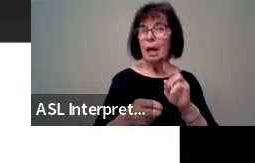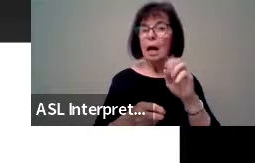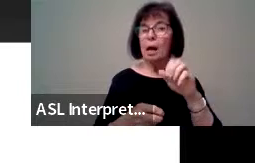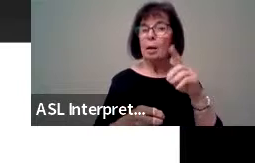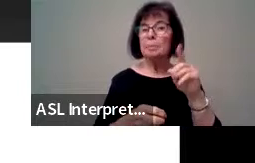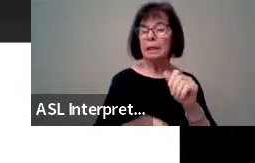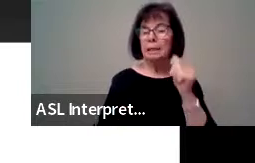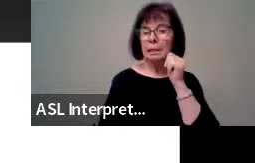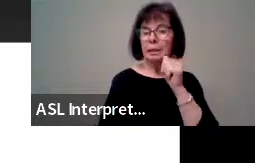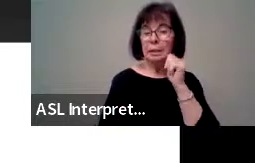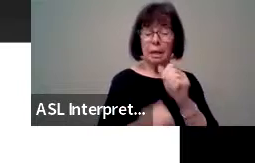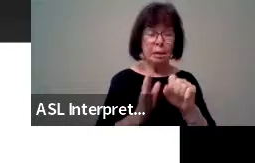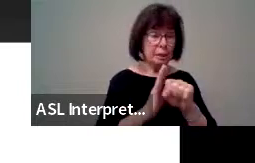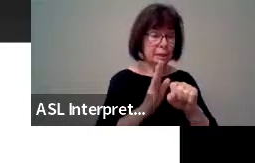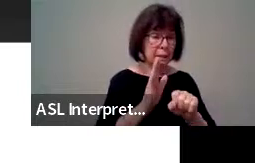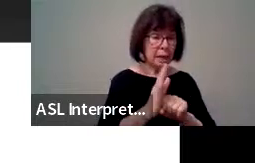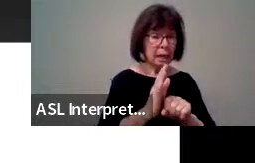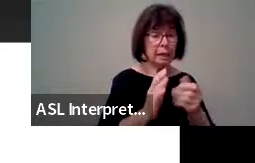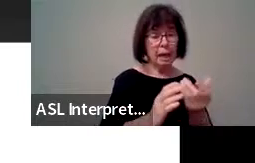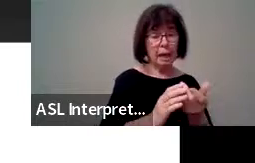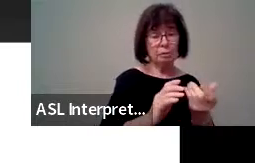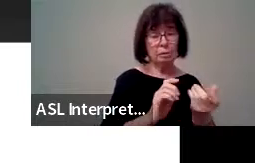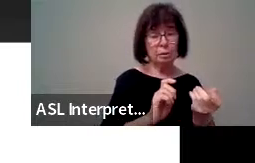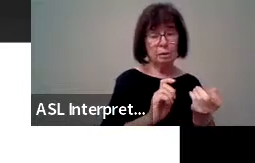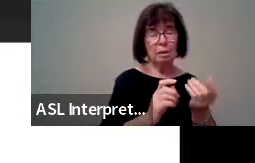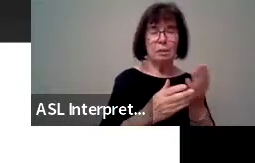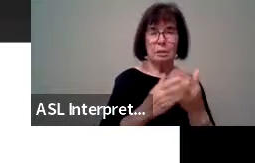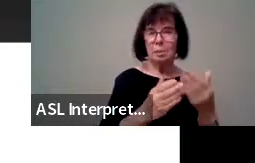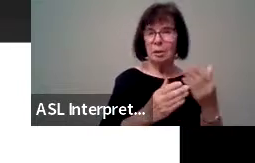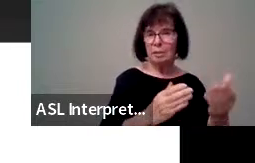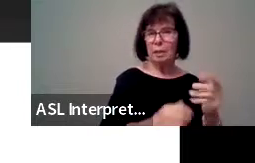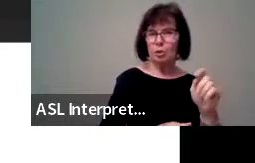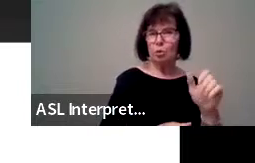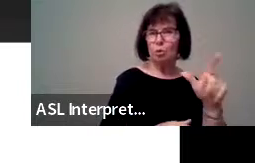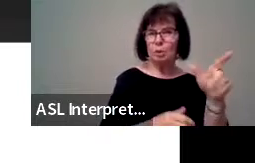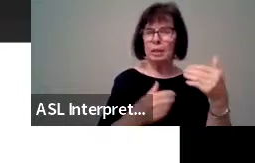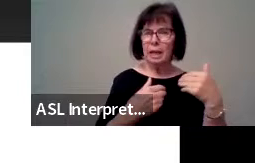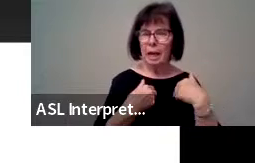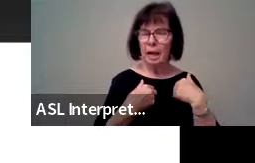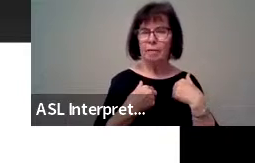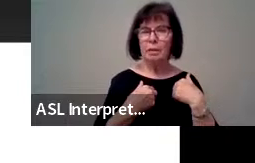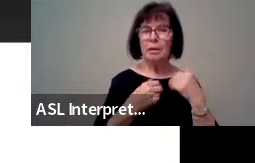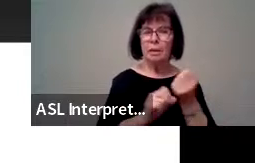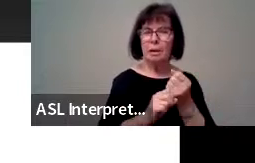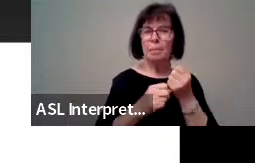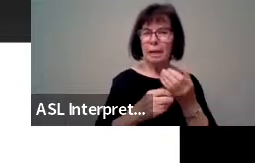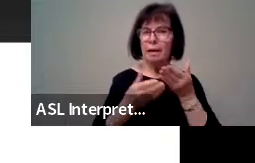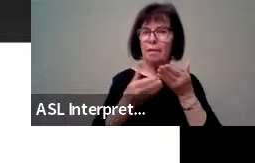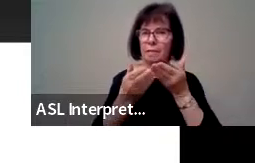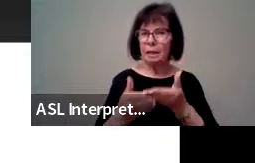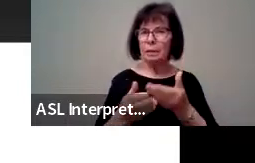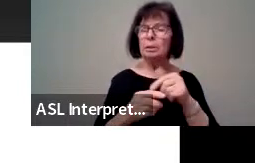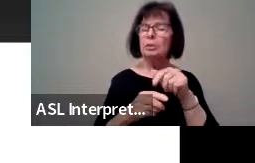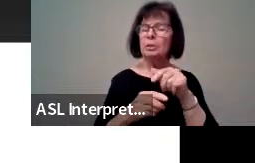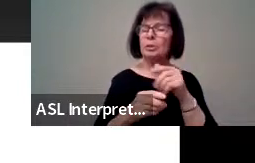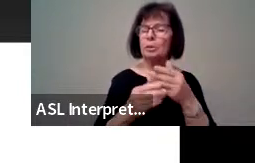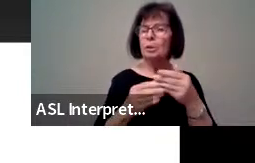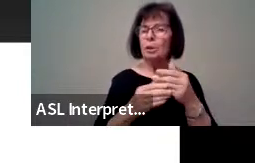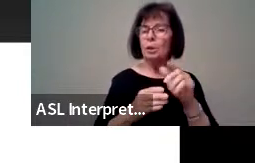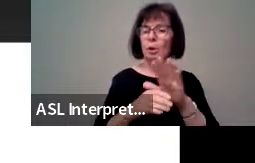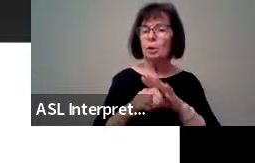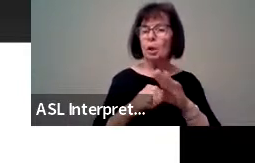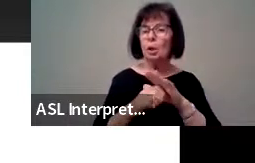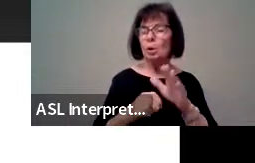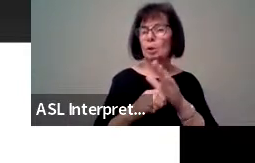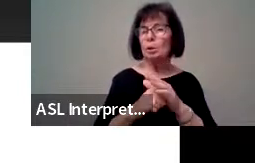its public metrics and some of the tools that they make available to local health departments only on Tuesdays and